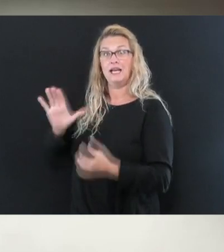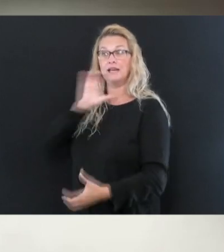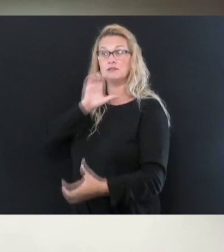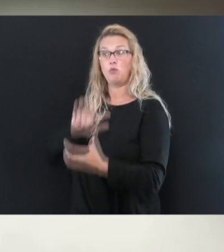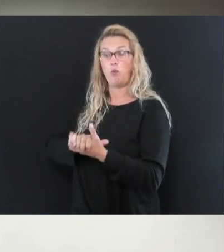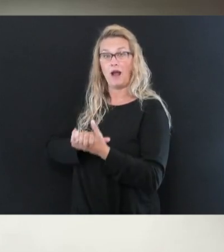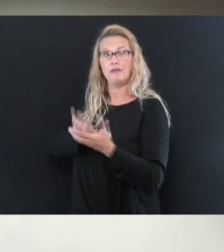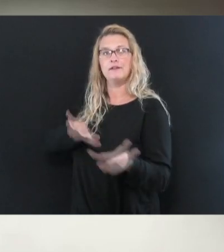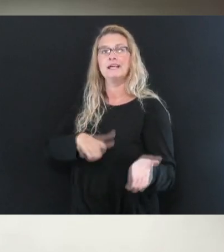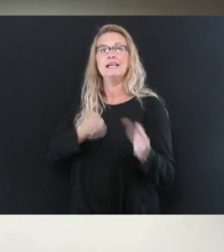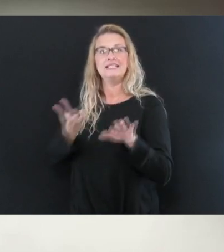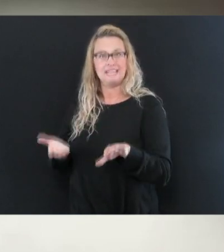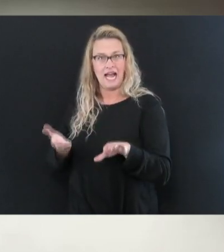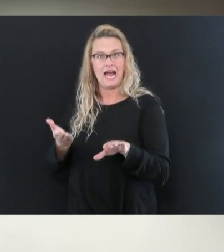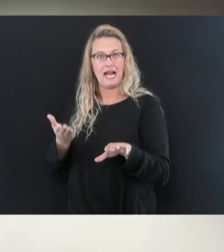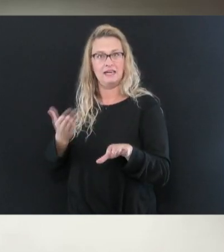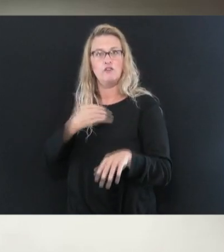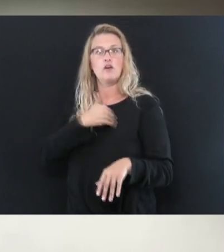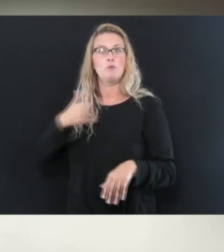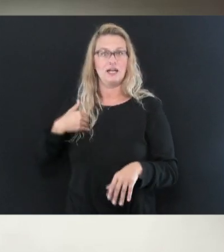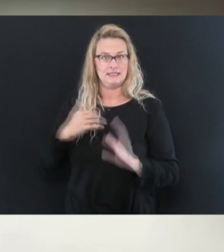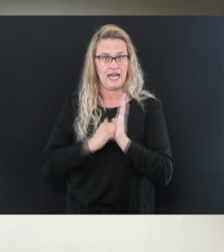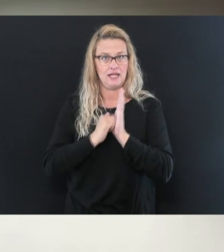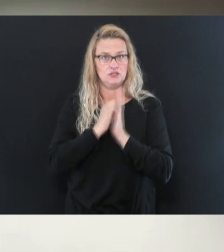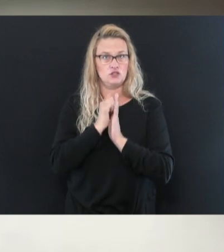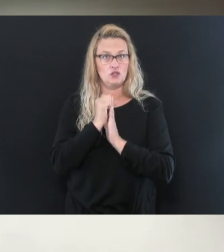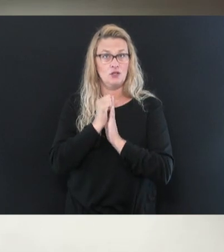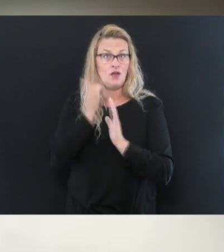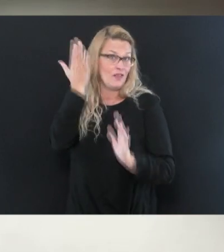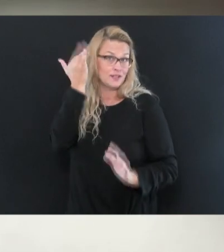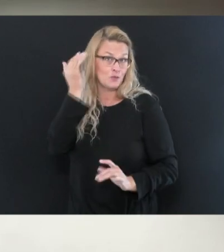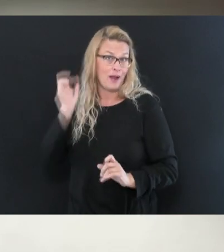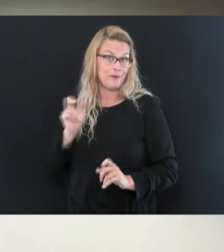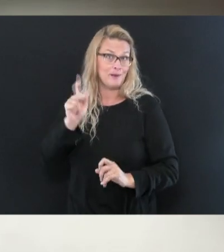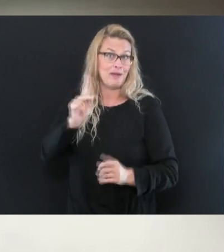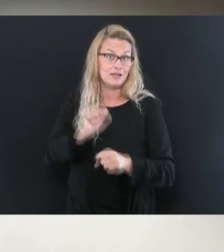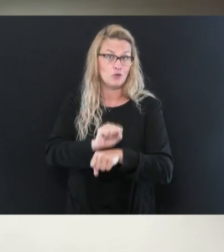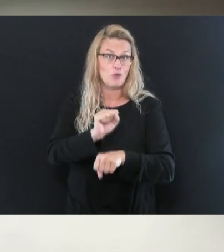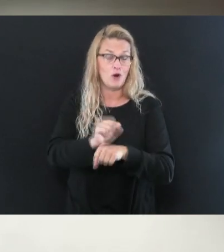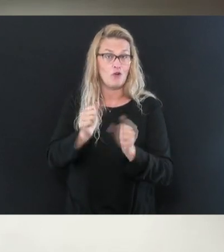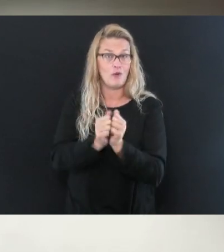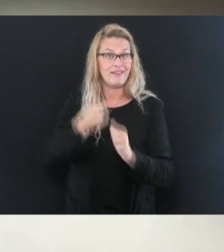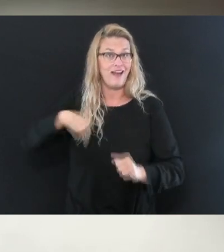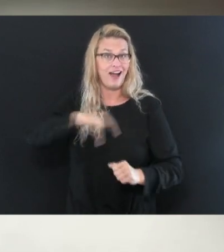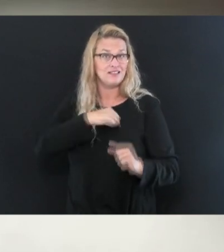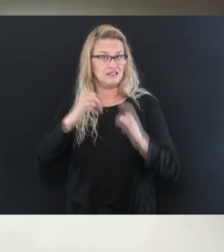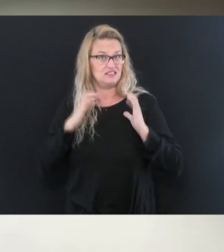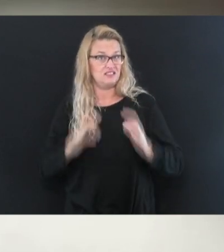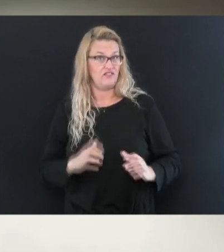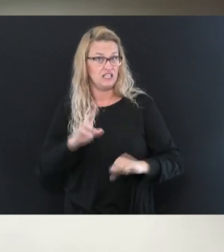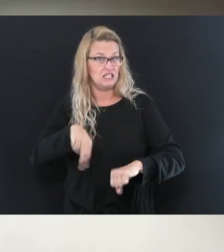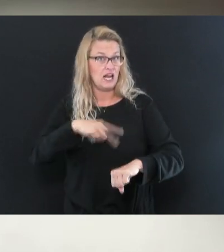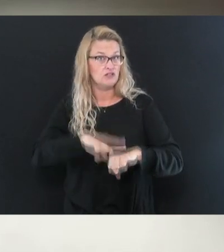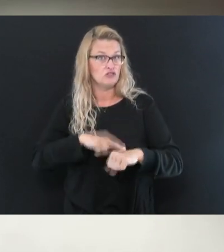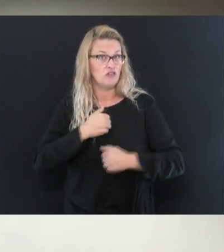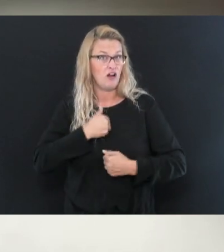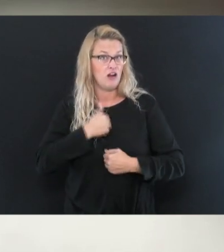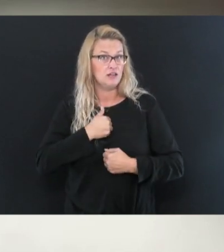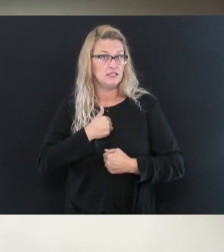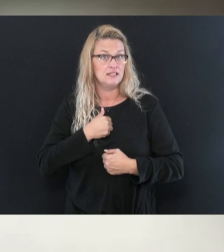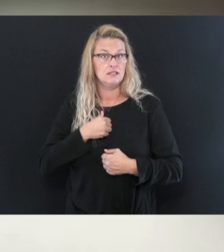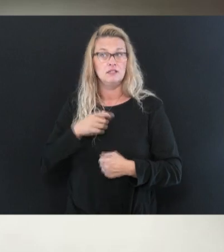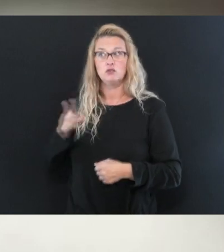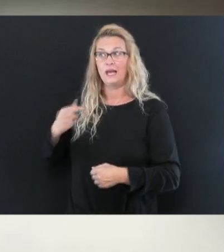cancer. It was part of the reason he came back to work for us as a civilian, to stay focused and have purpose and take care of his children,